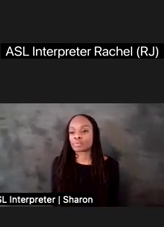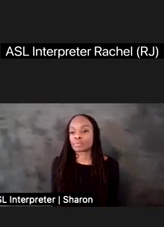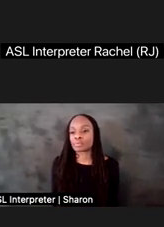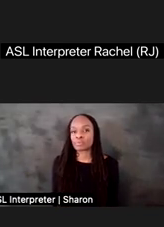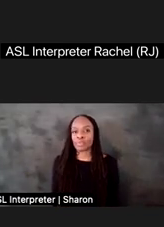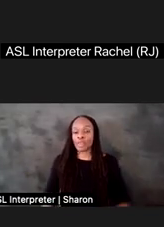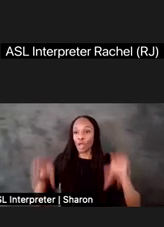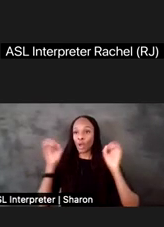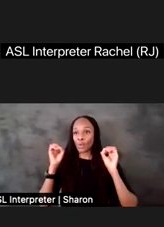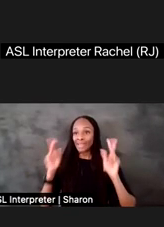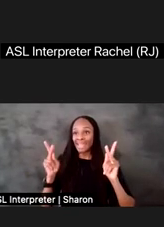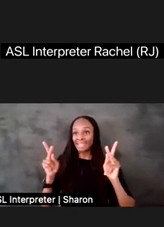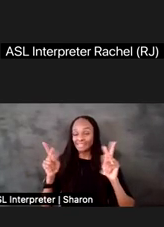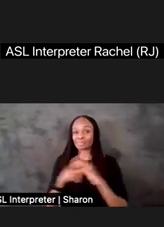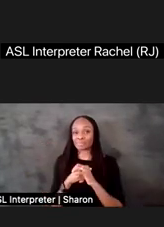Okay, we're